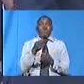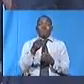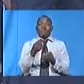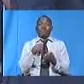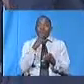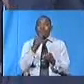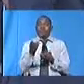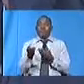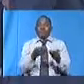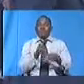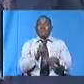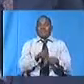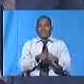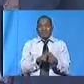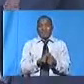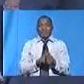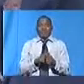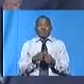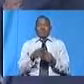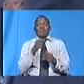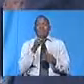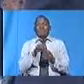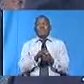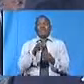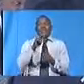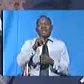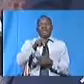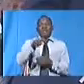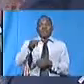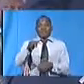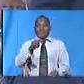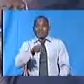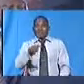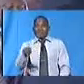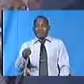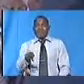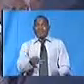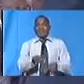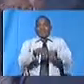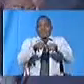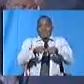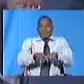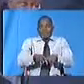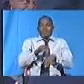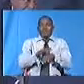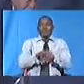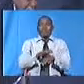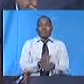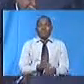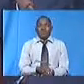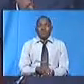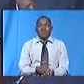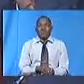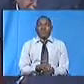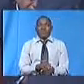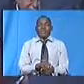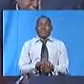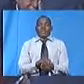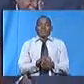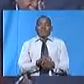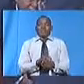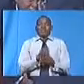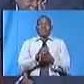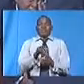going through it. Sufficient to say that the petitioners relied on the case of Morgan versus Simpson, in which